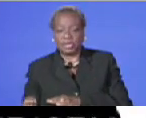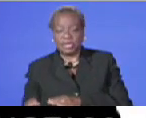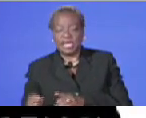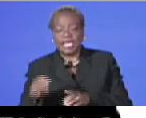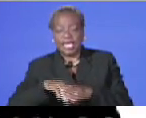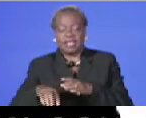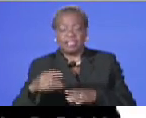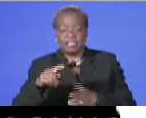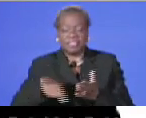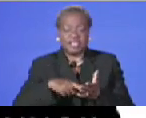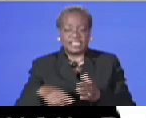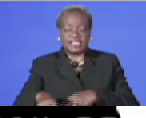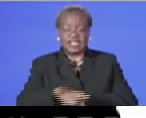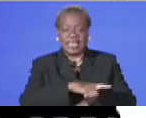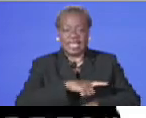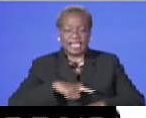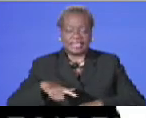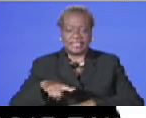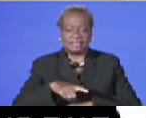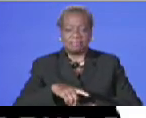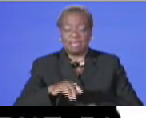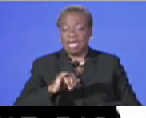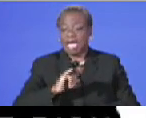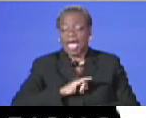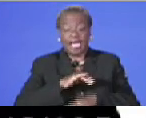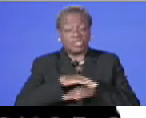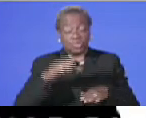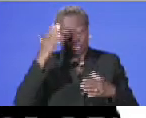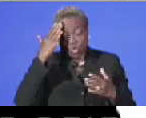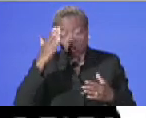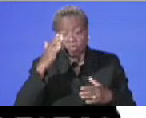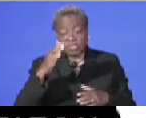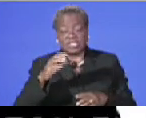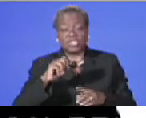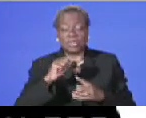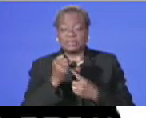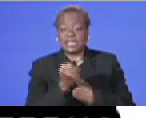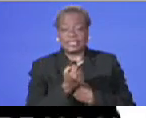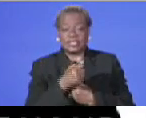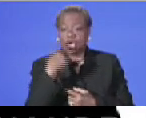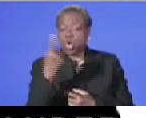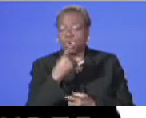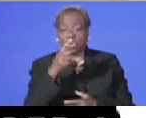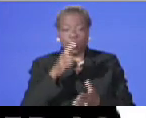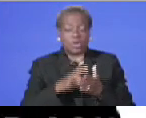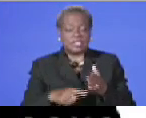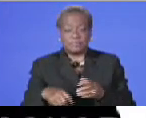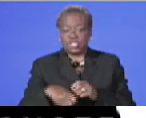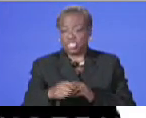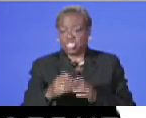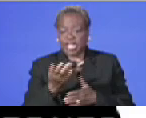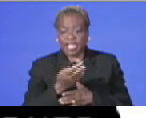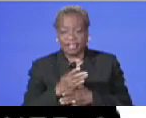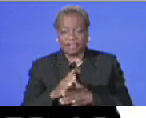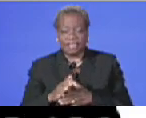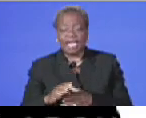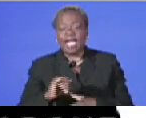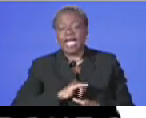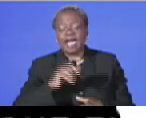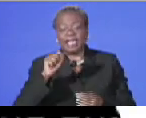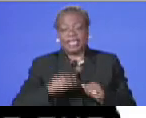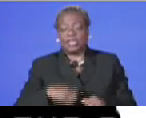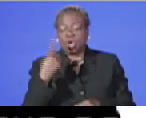land. I don't know the circumstances except that which has been shared. And I can only say